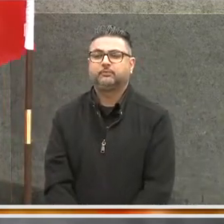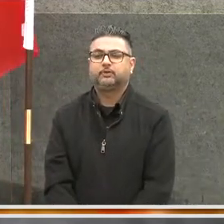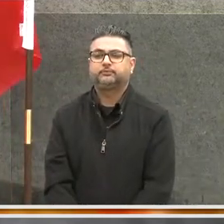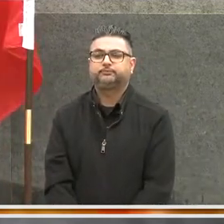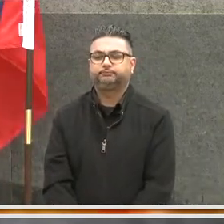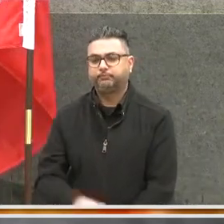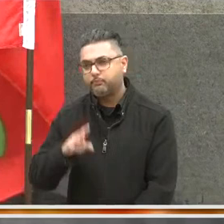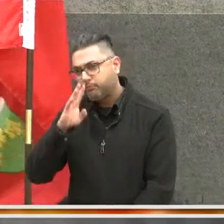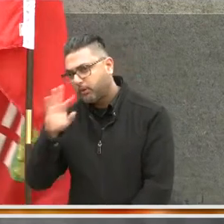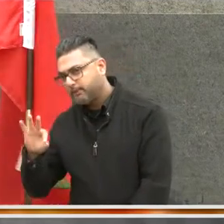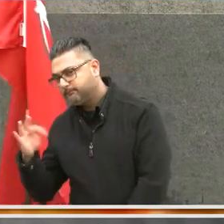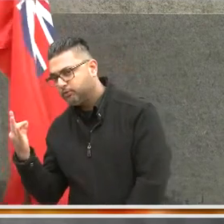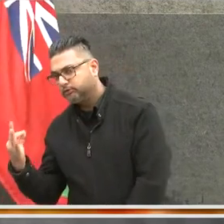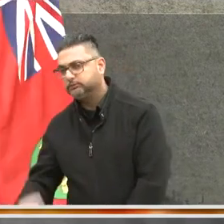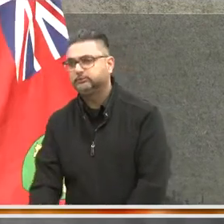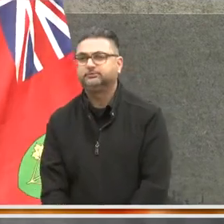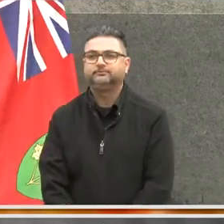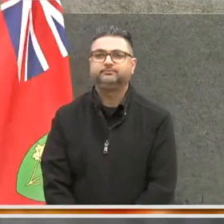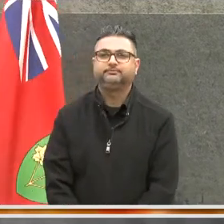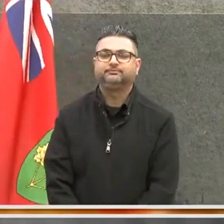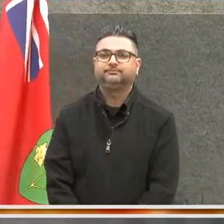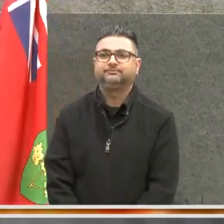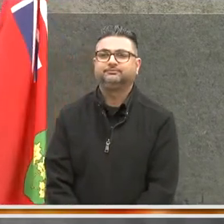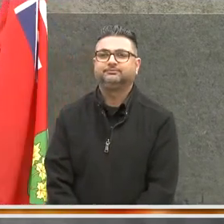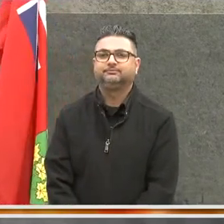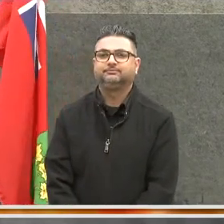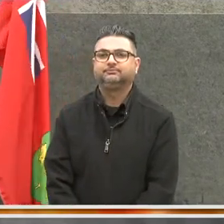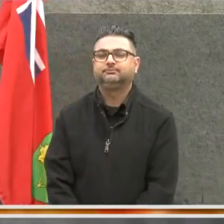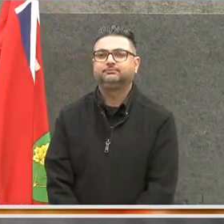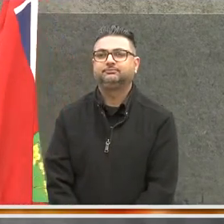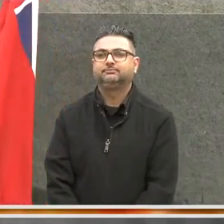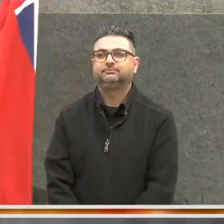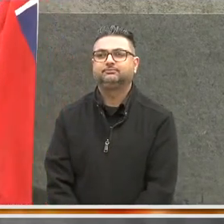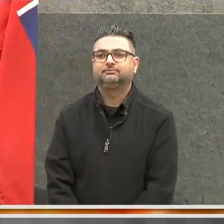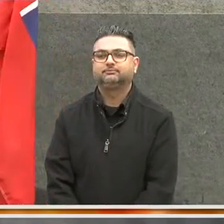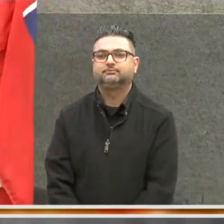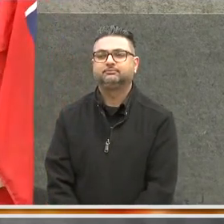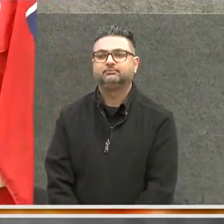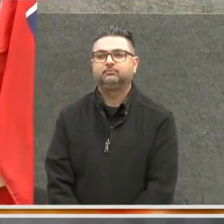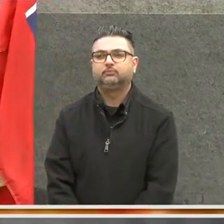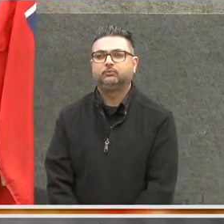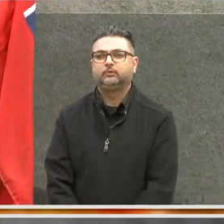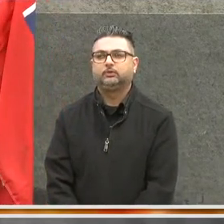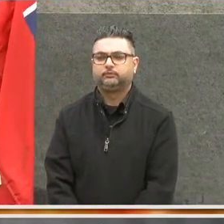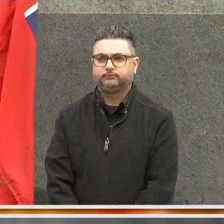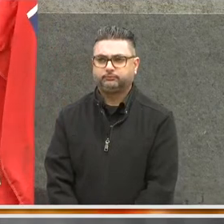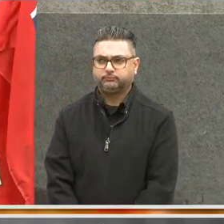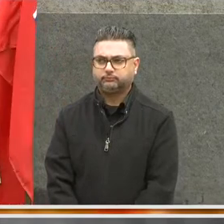veuillez rester debout pour le salut général qui suivra l'hymne et pour le départ des dignitaires.